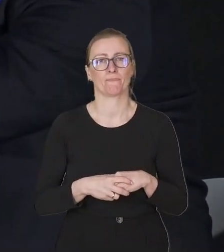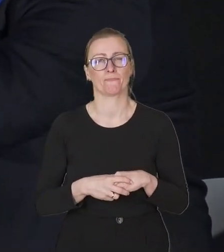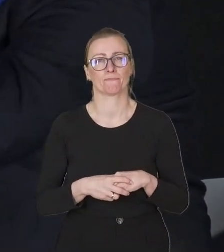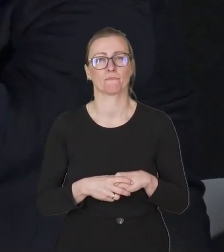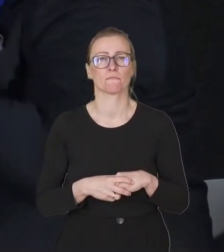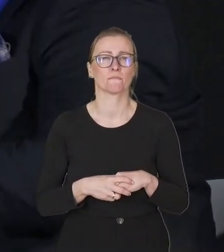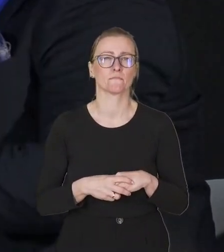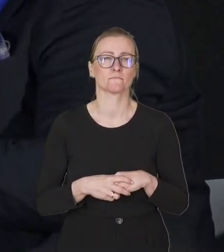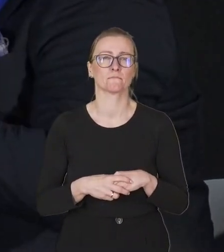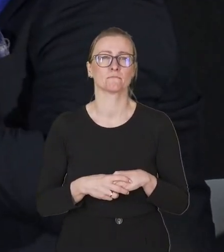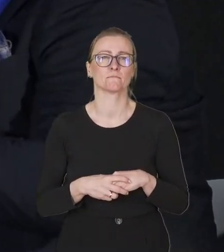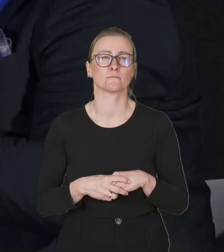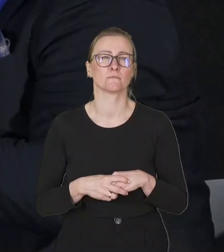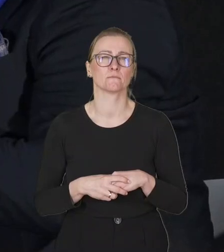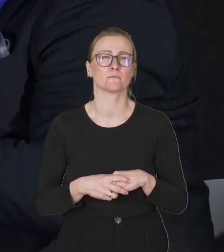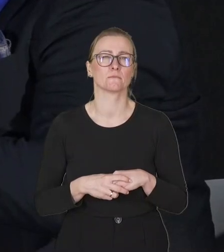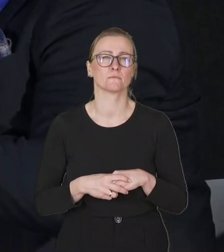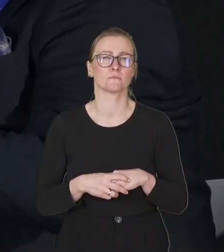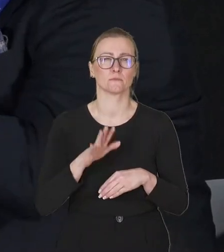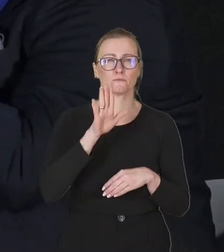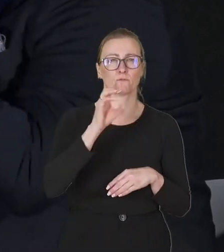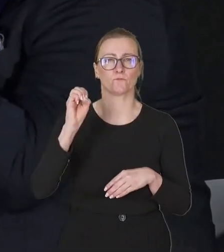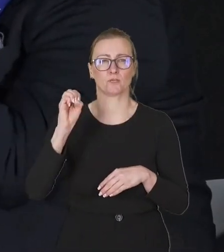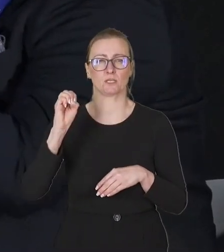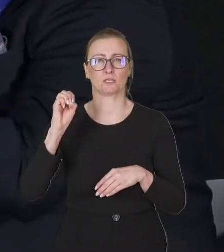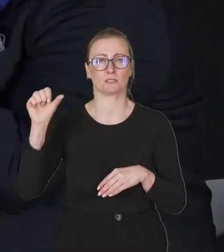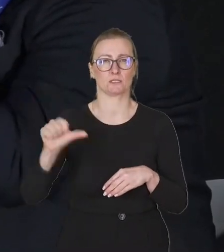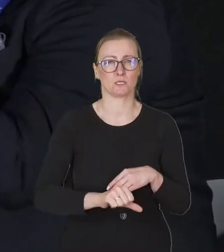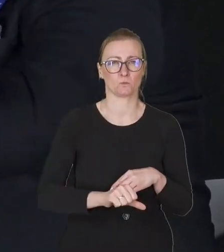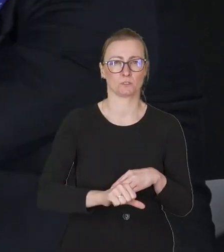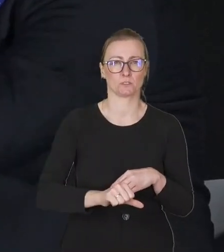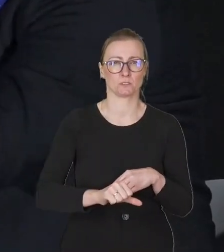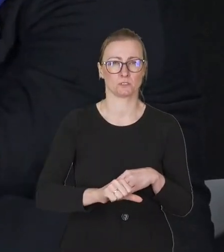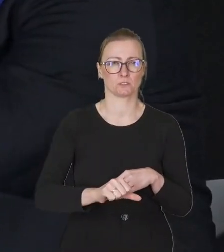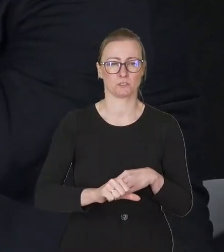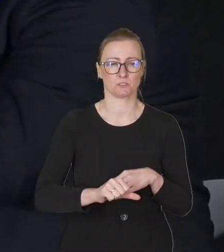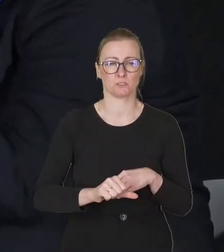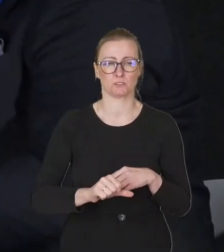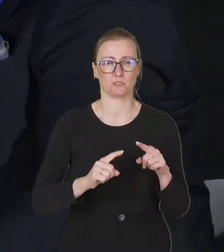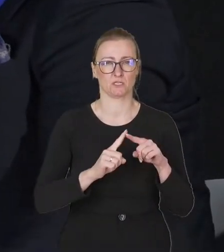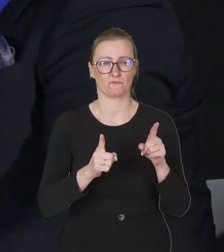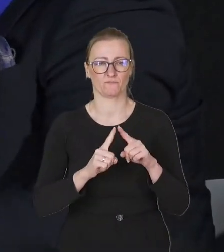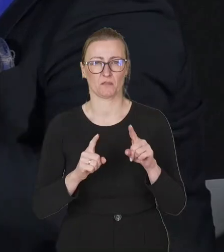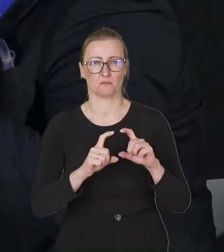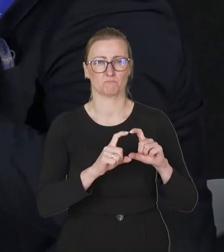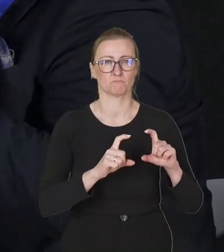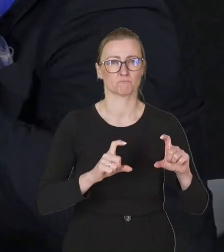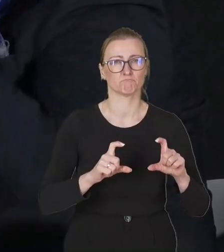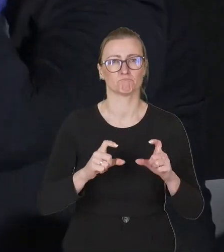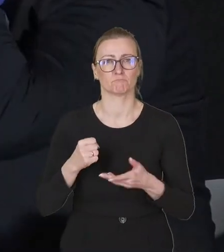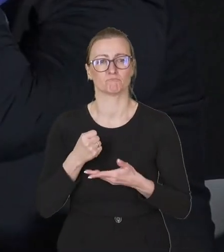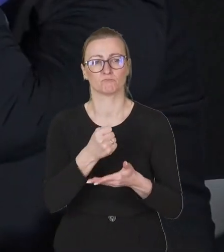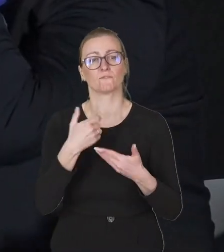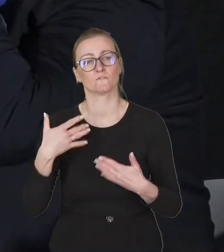them. It means we have to be selective. We have to have a mission which is ambitious but also somehow limited.